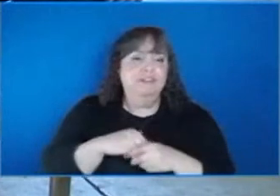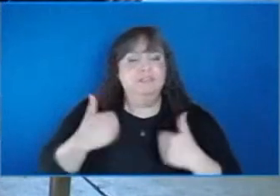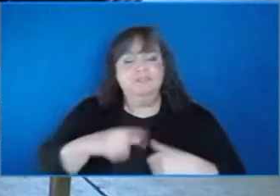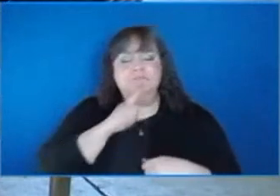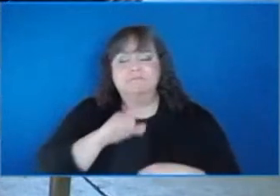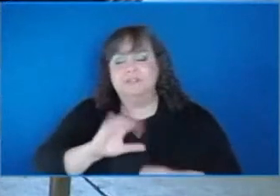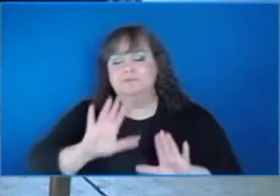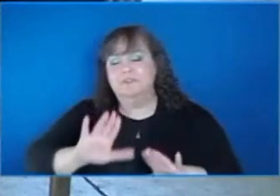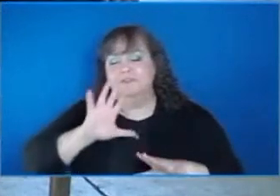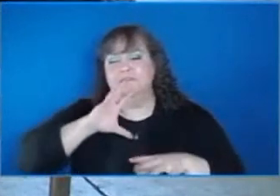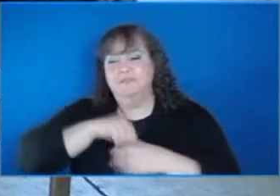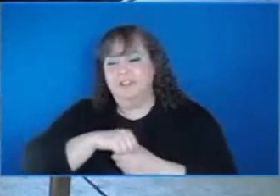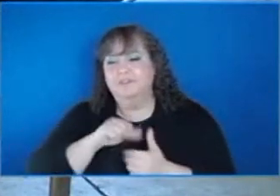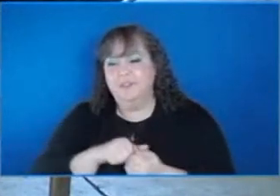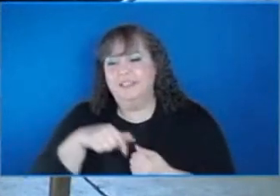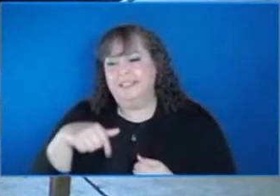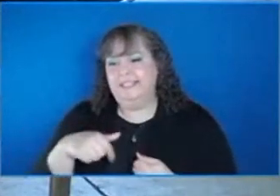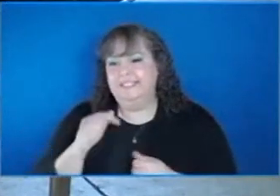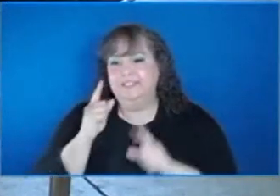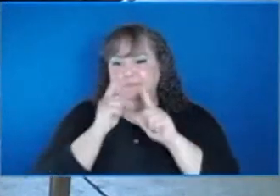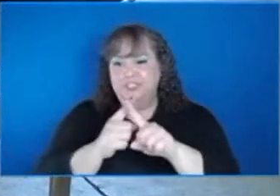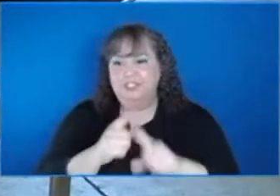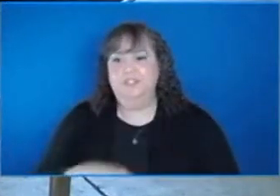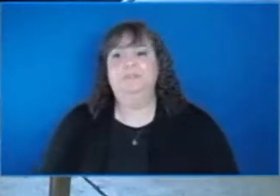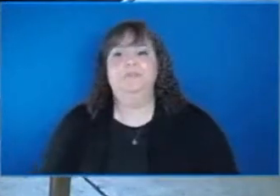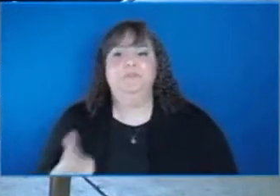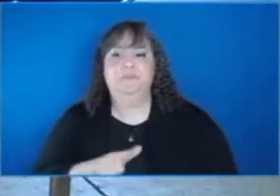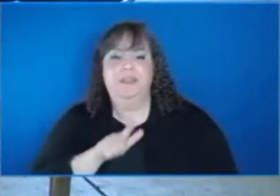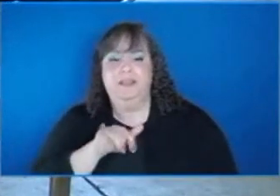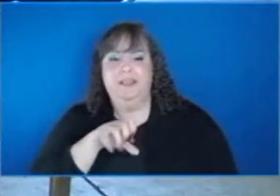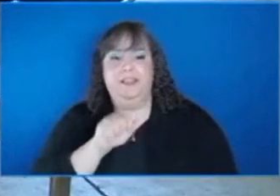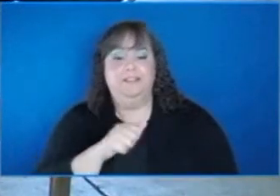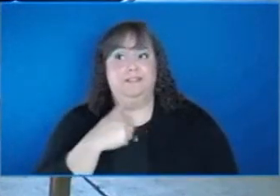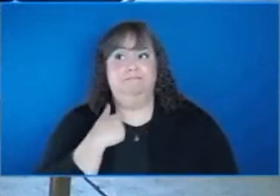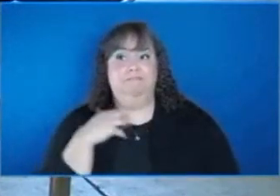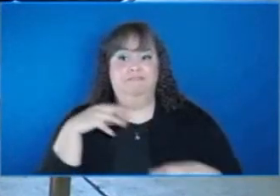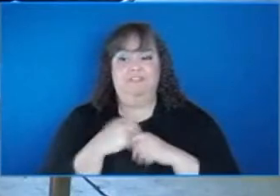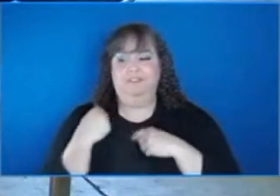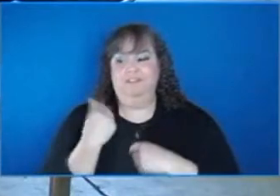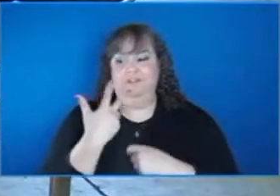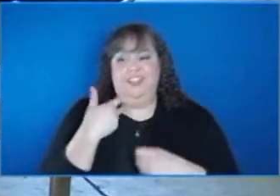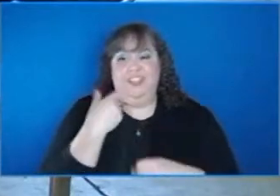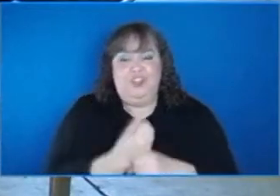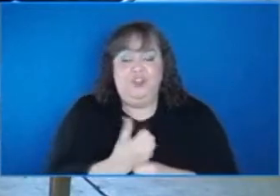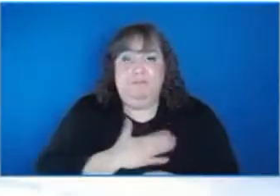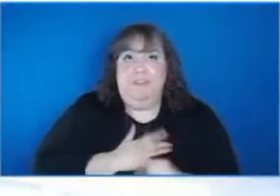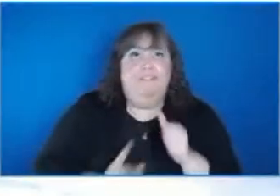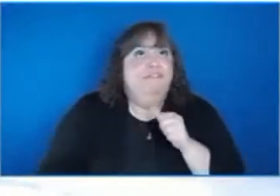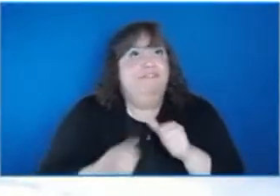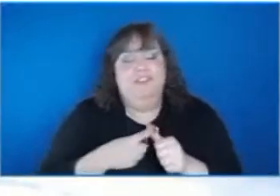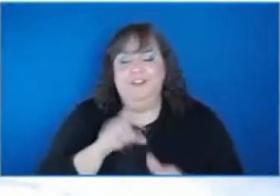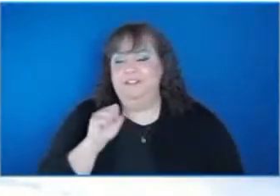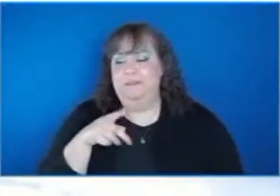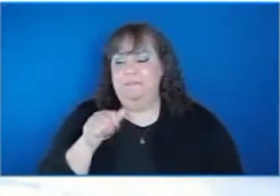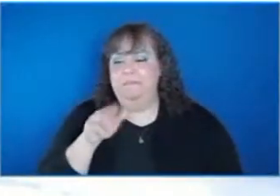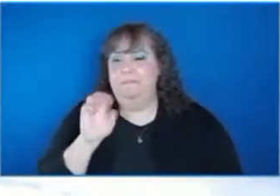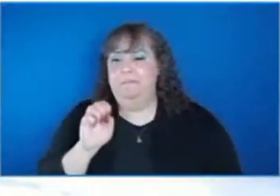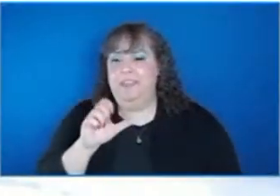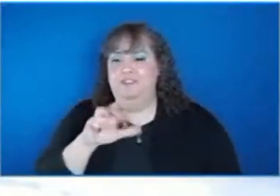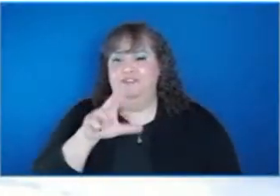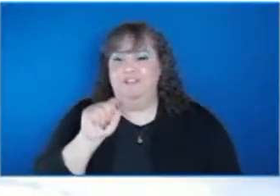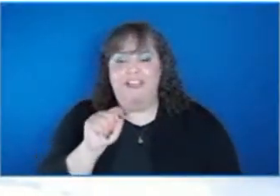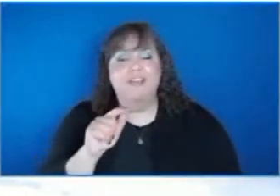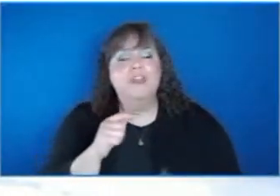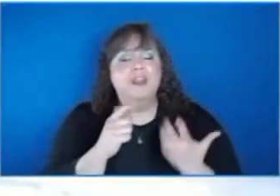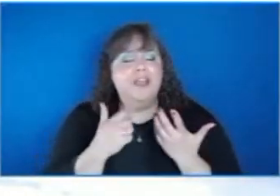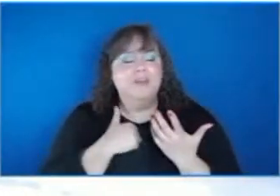years. This is my very first spacecraft, so I'm super excited for launch, and the fact I was a part of building the spacecraft. Like, how many people